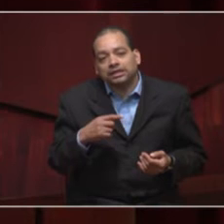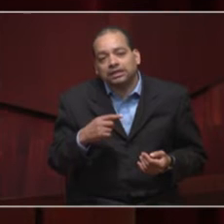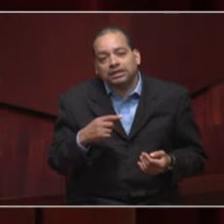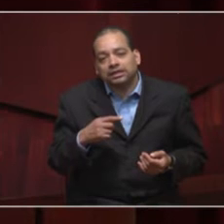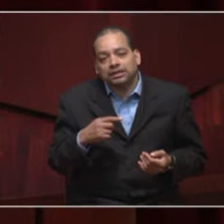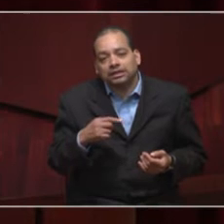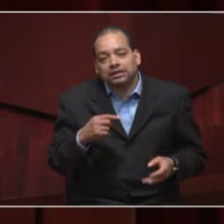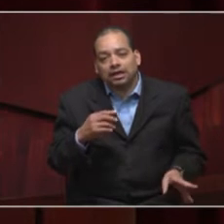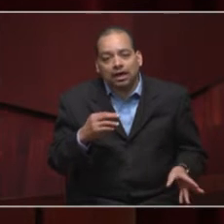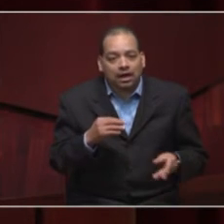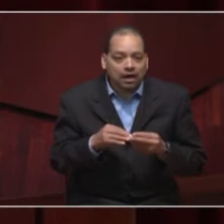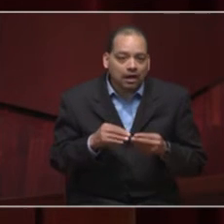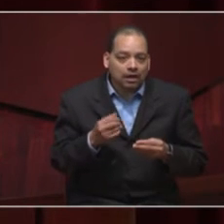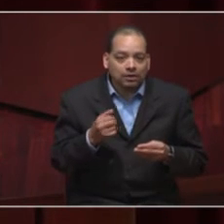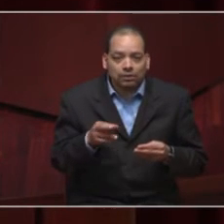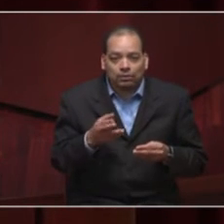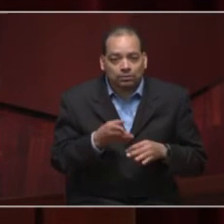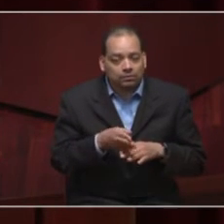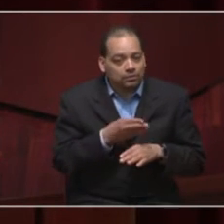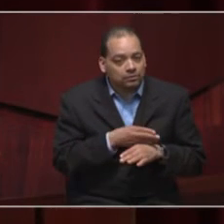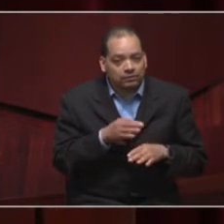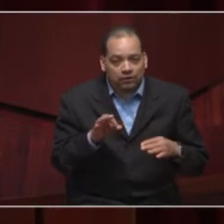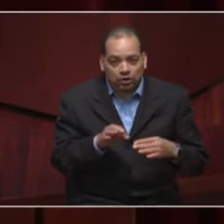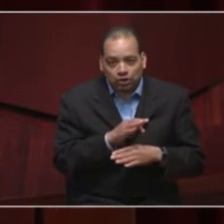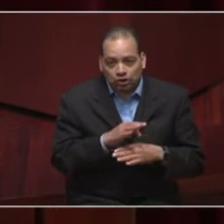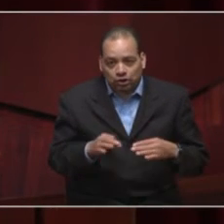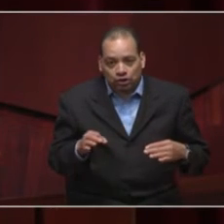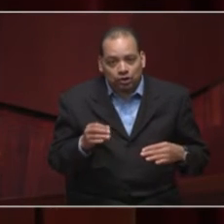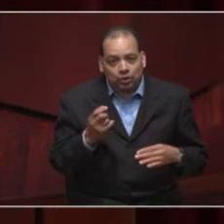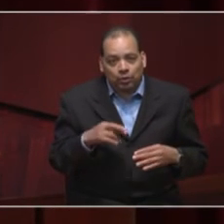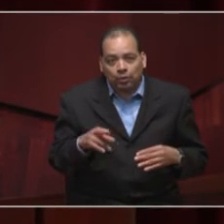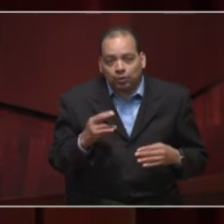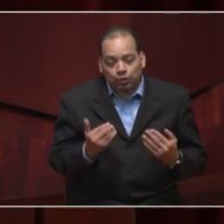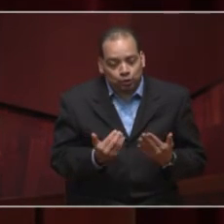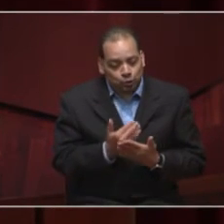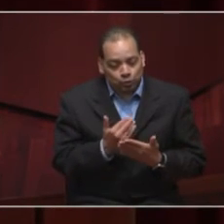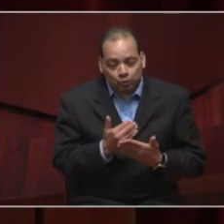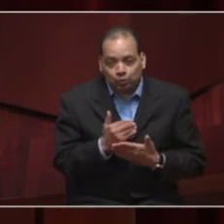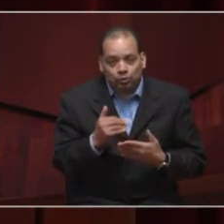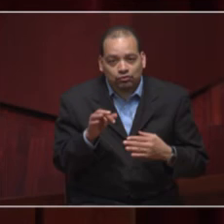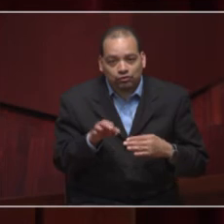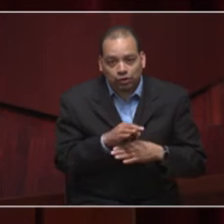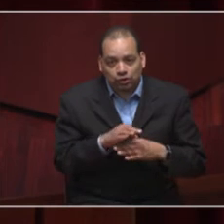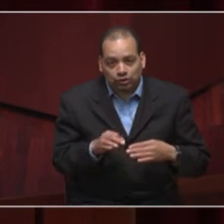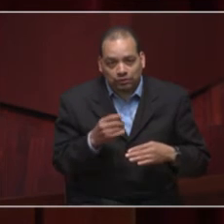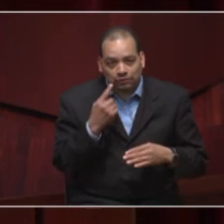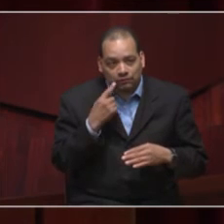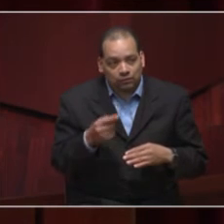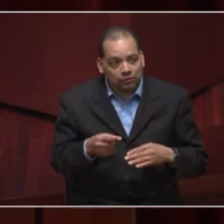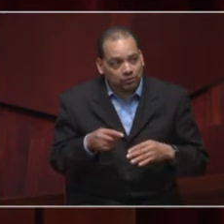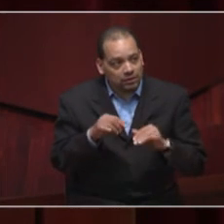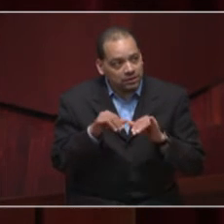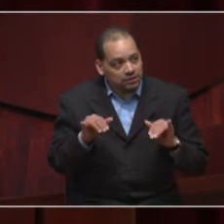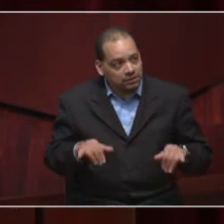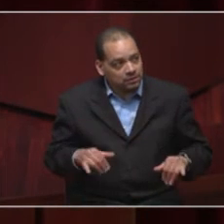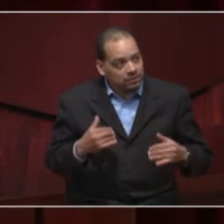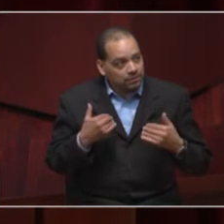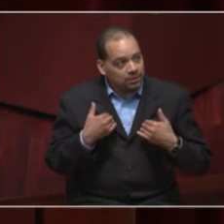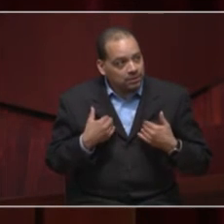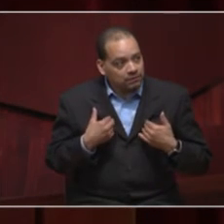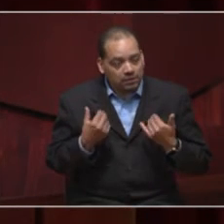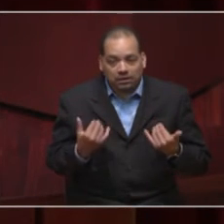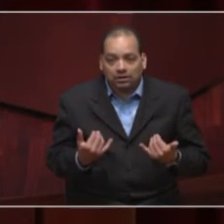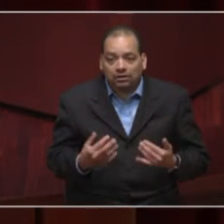either added or increased functionality or new functionality to the current system that we're all using at this